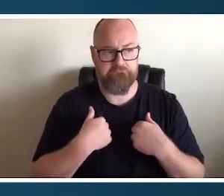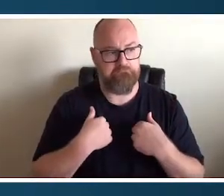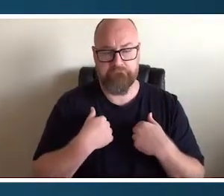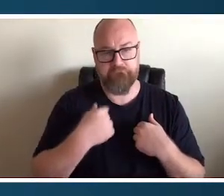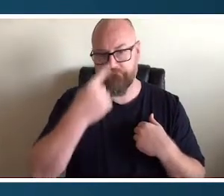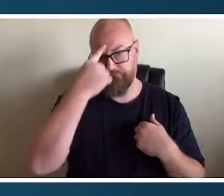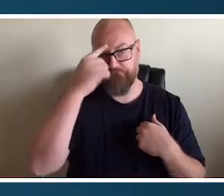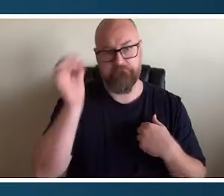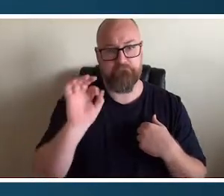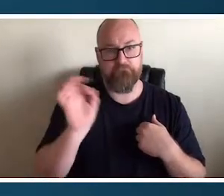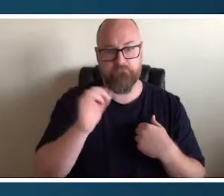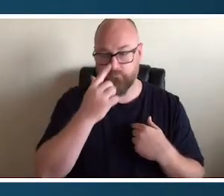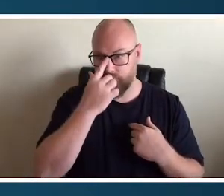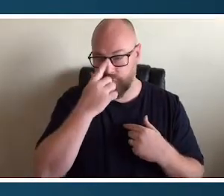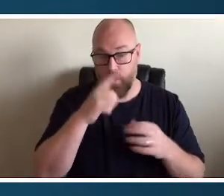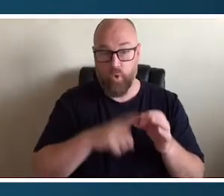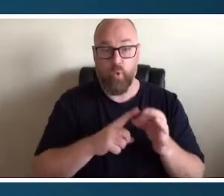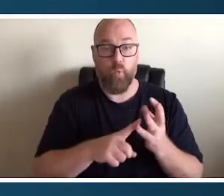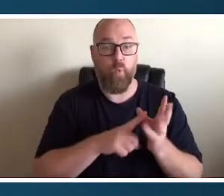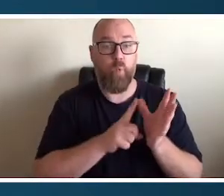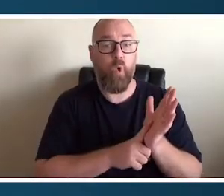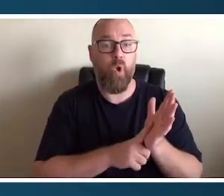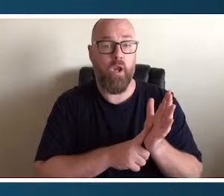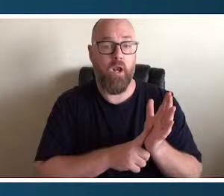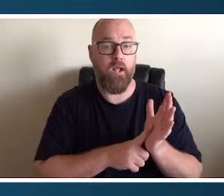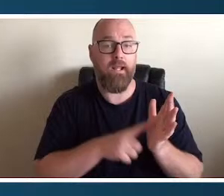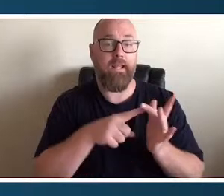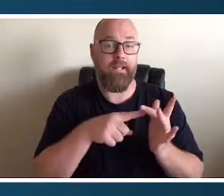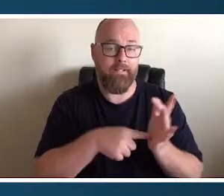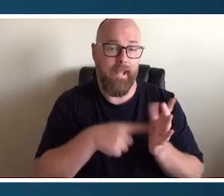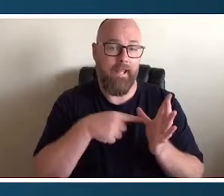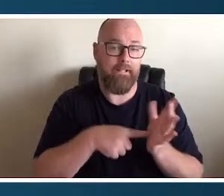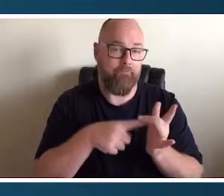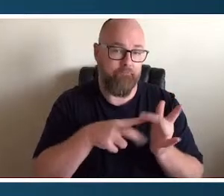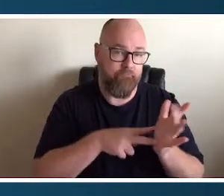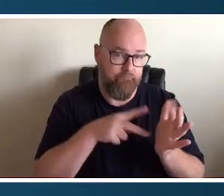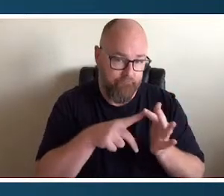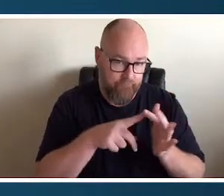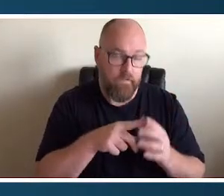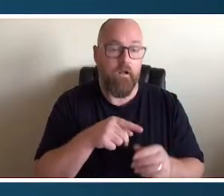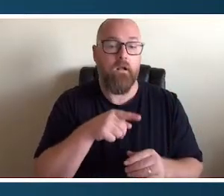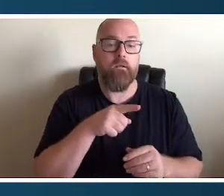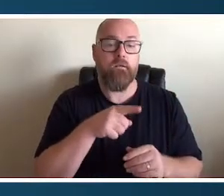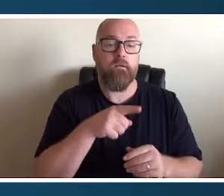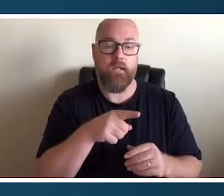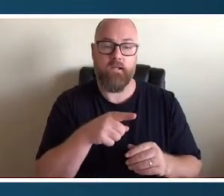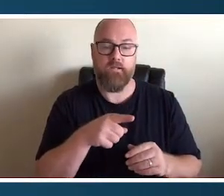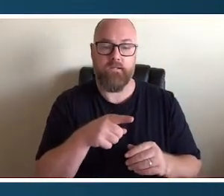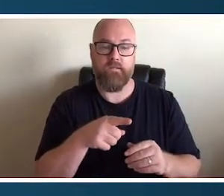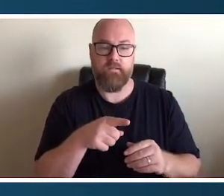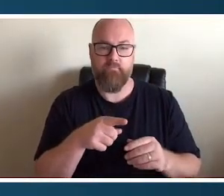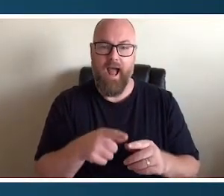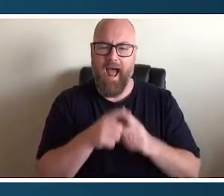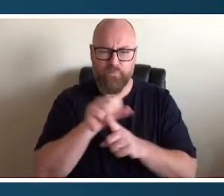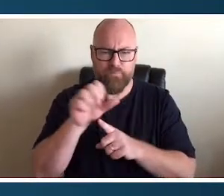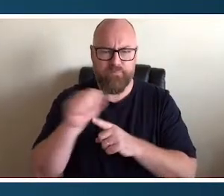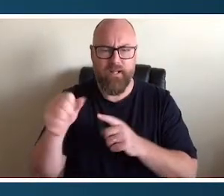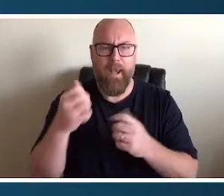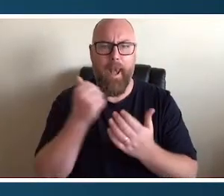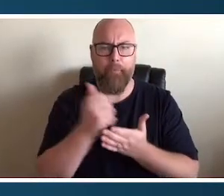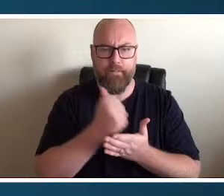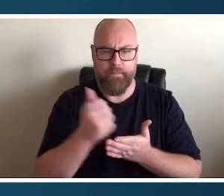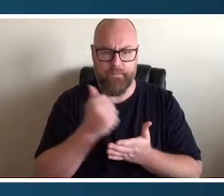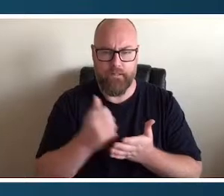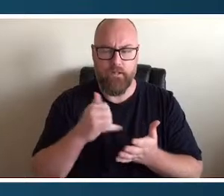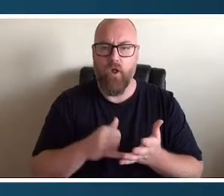a qualitative survey, because it's qualitative, it's hard to break them into numbers. So it's very hard to compare apple to